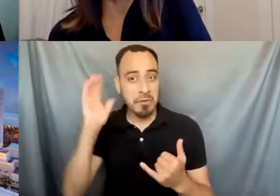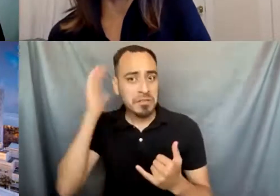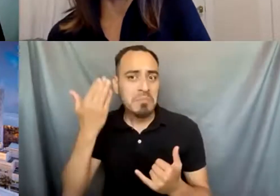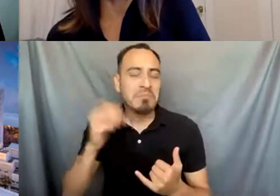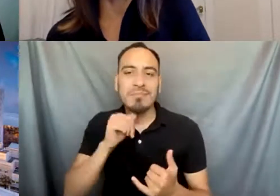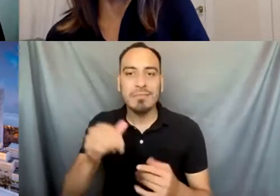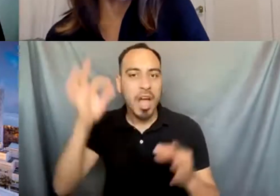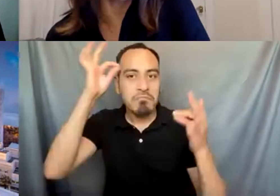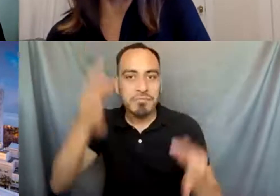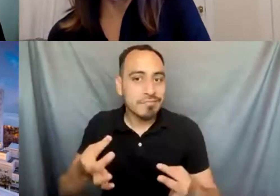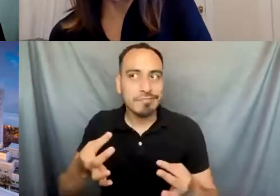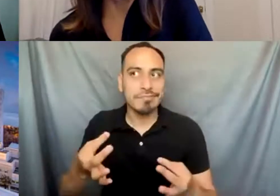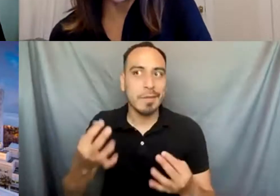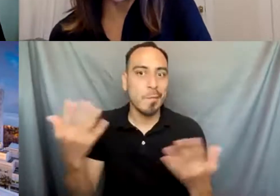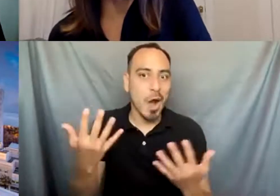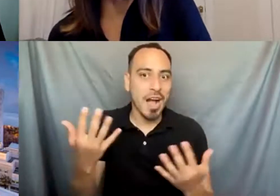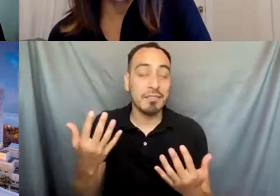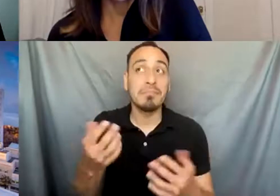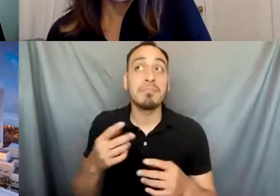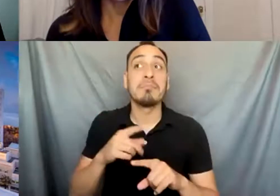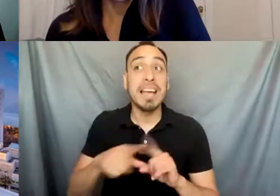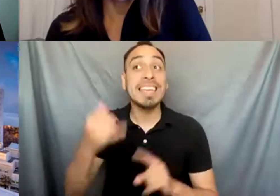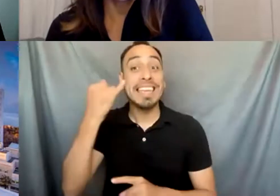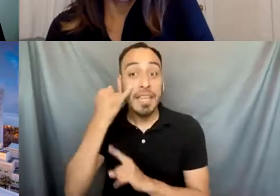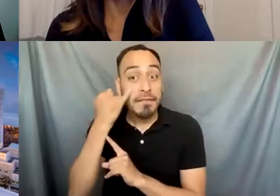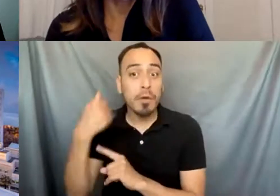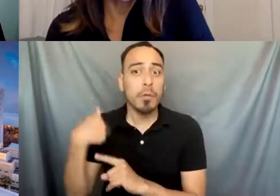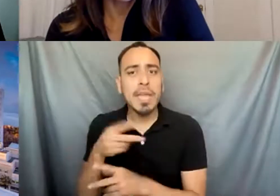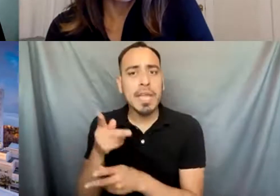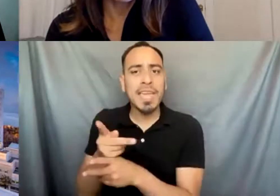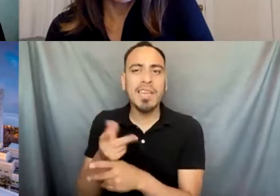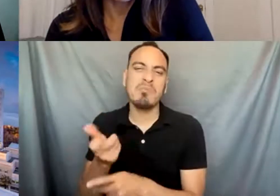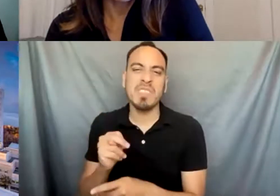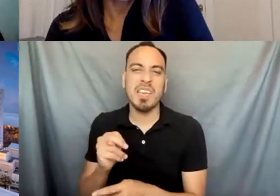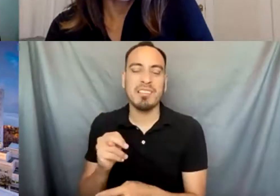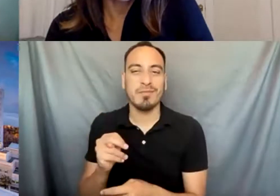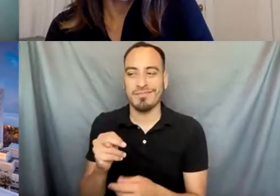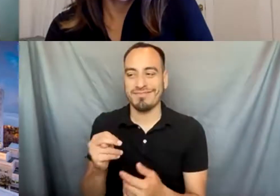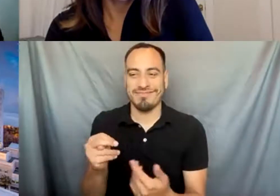it will likely not be updated daily like it is right now.